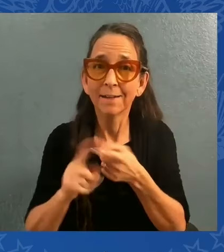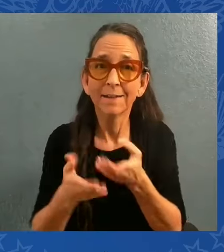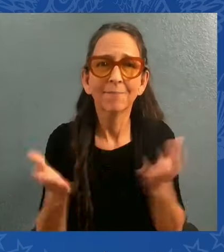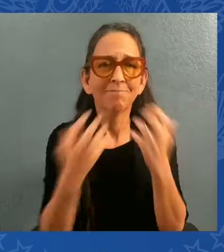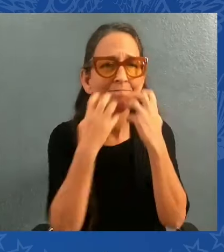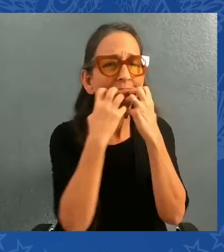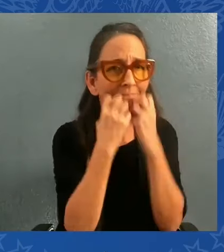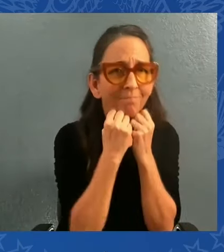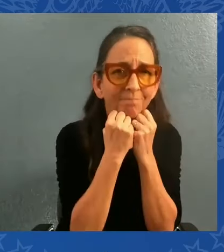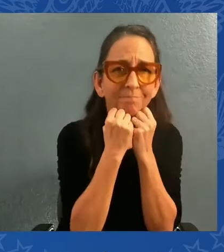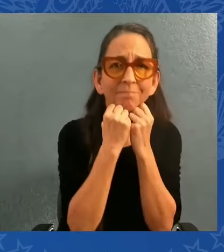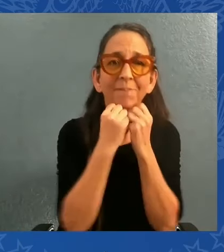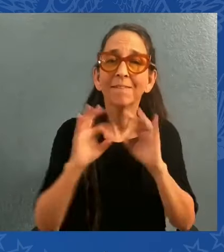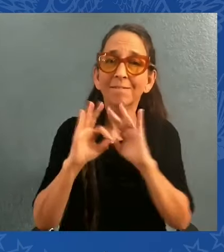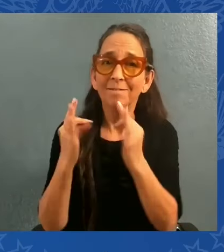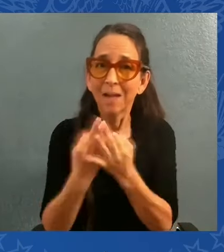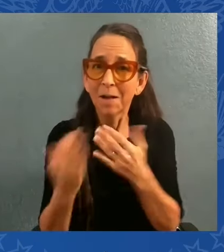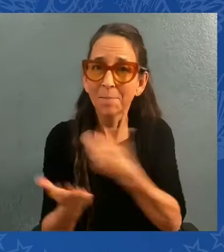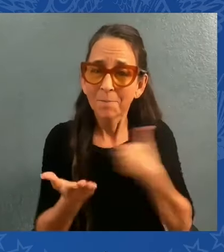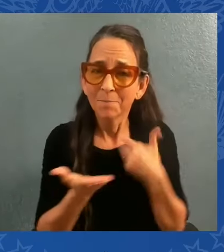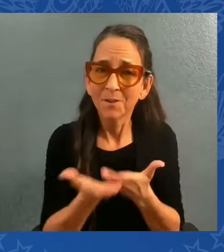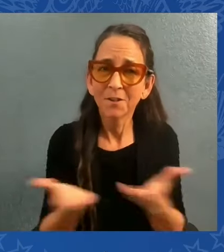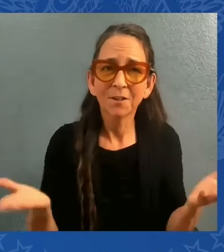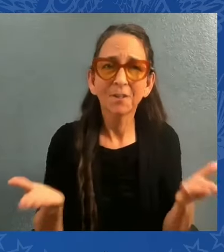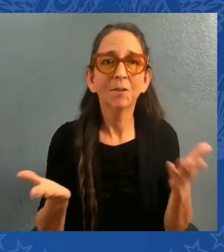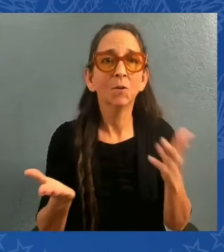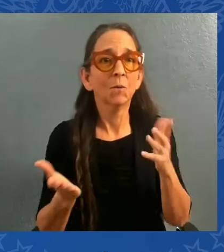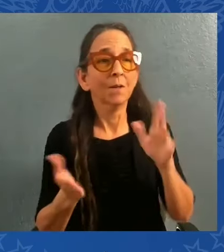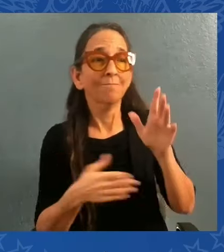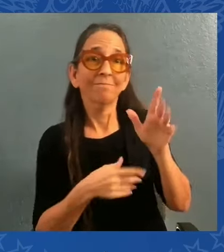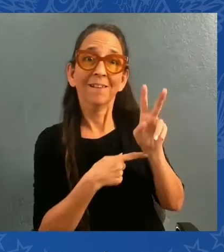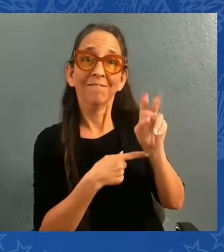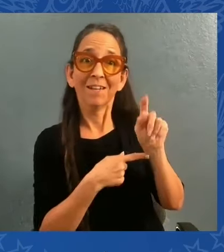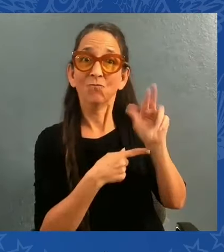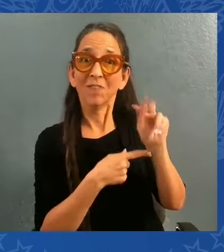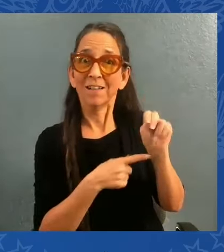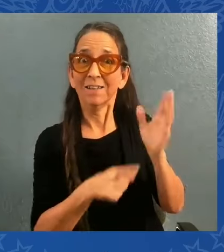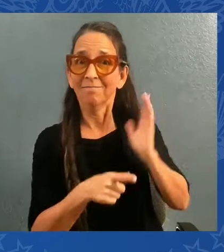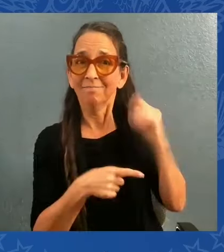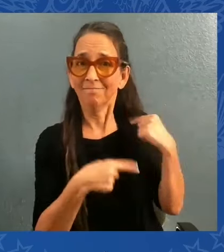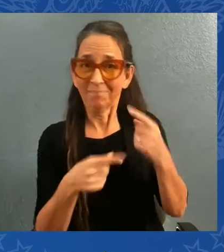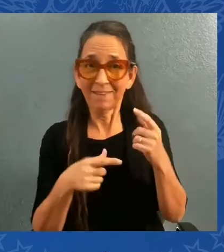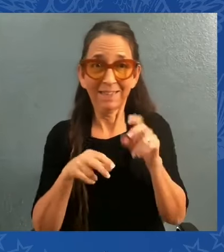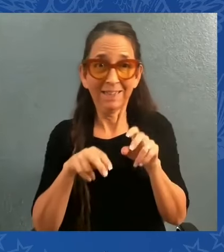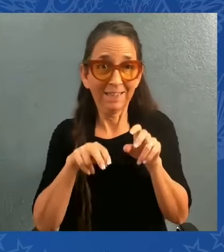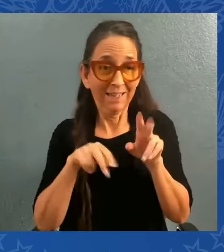of veterans, some sitting next to their veteran, holding hands, grateful for their